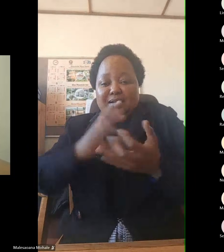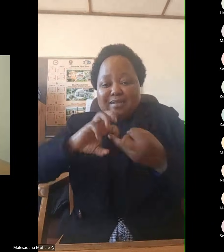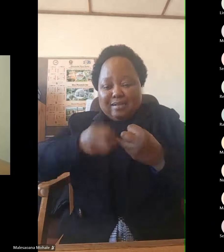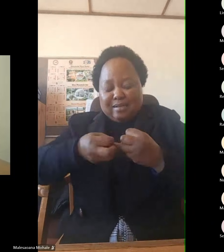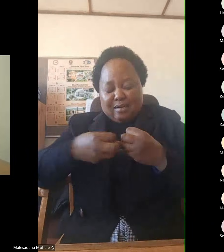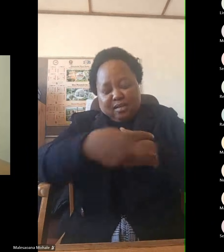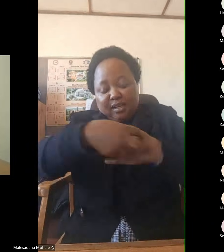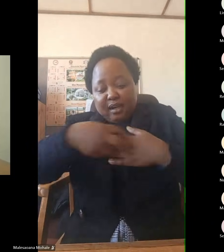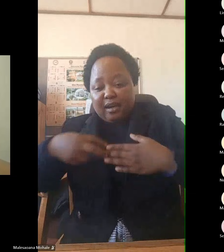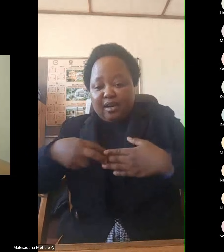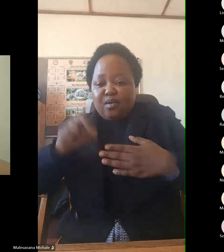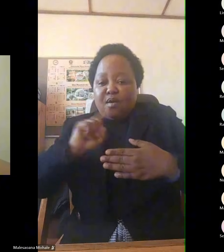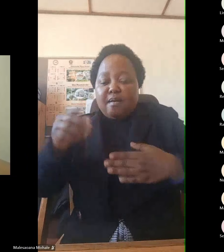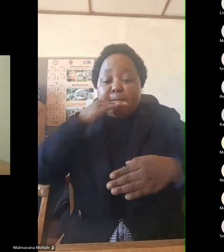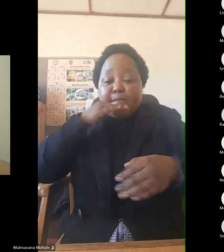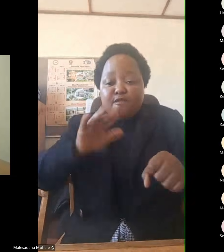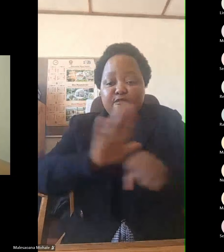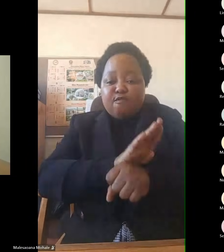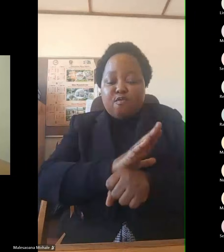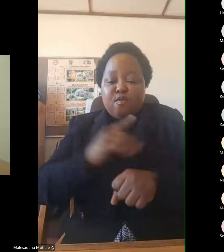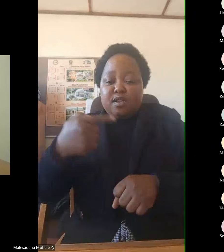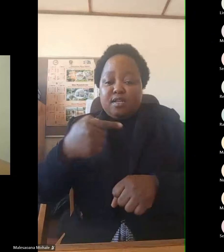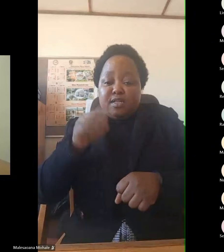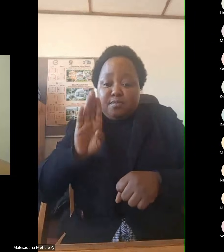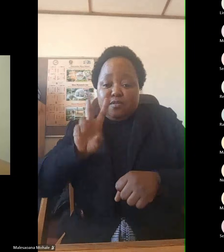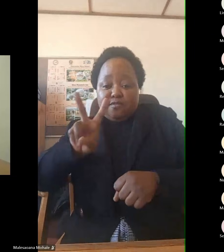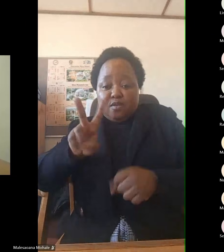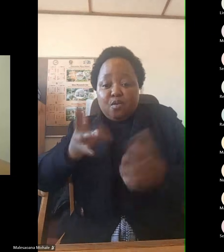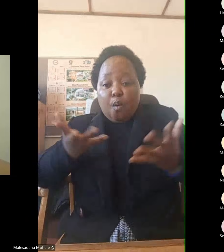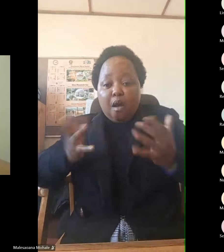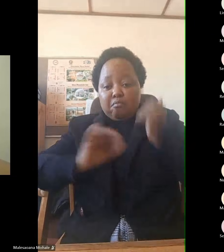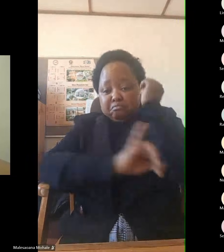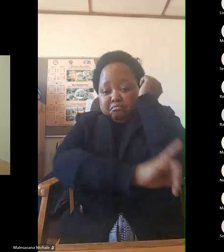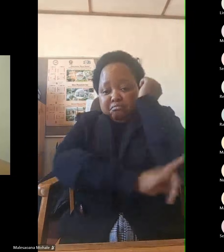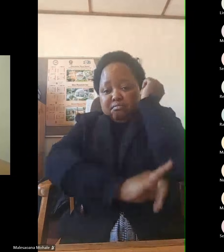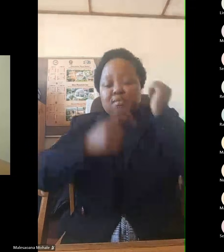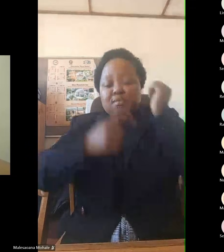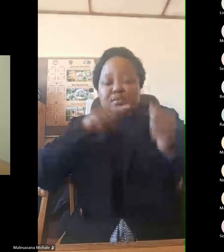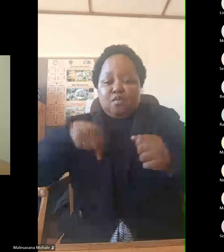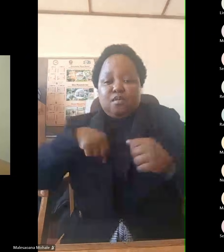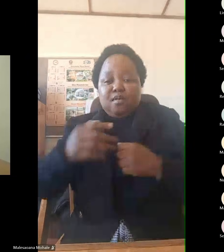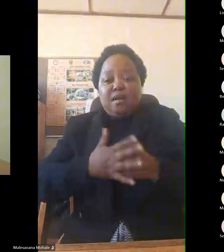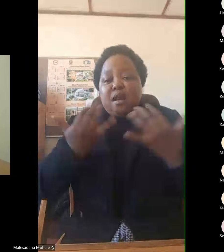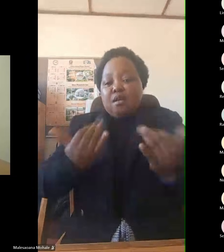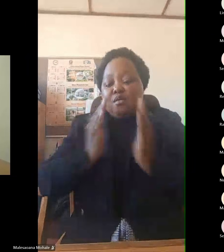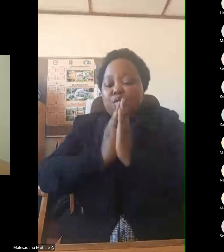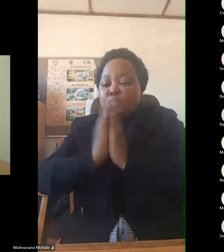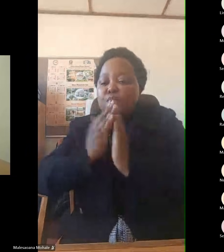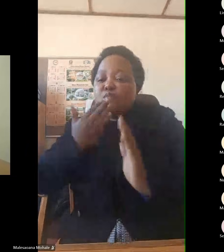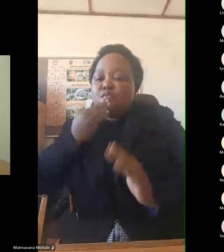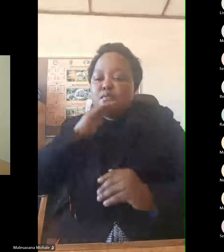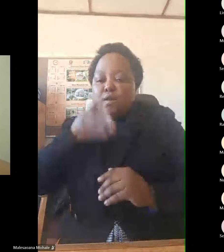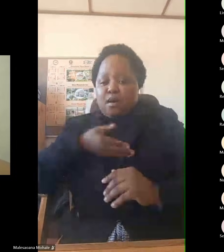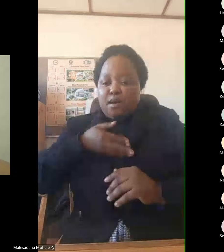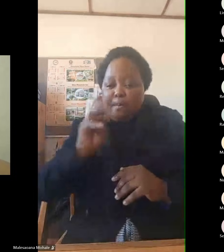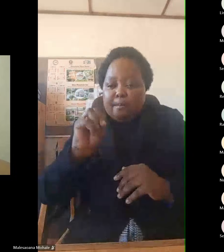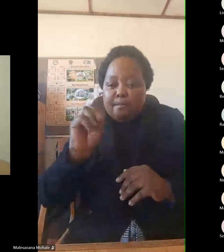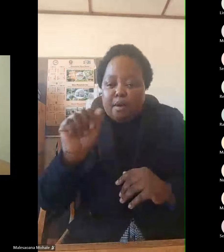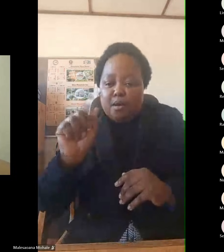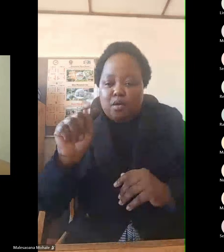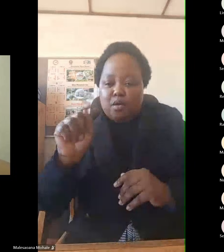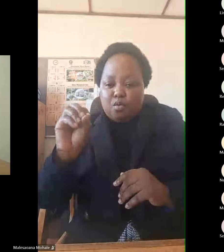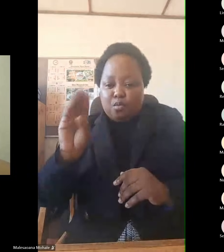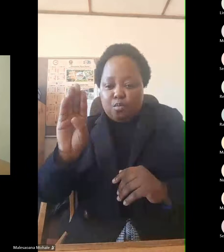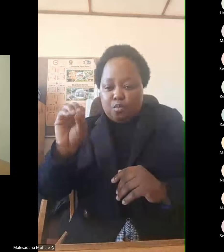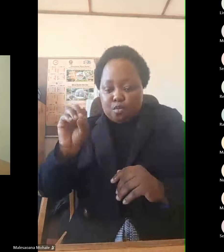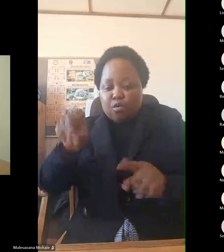GBV scourge in our country. At this moment, I would give Ndadima Dubu just to let Ndadi